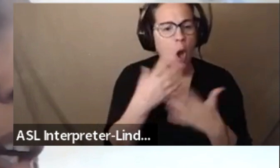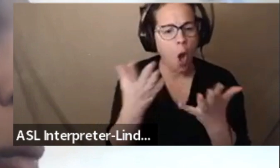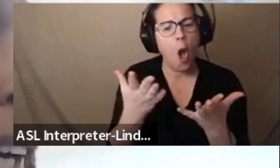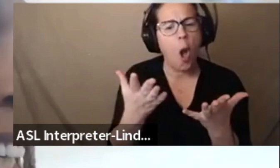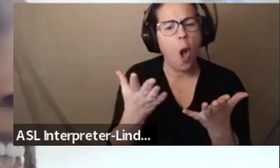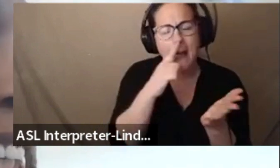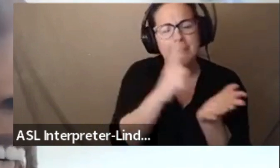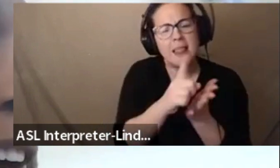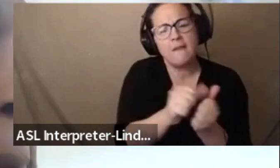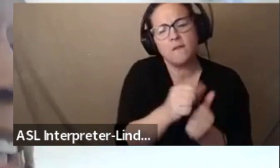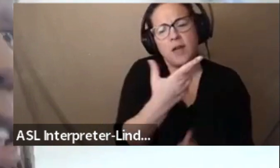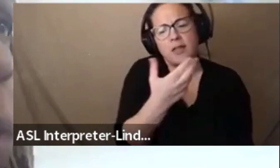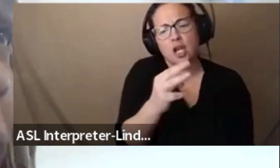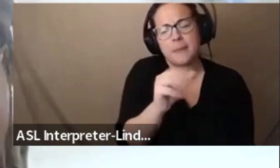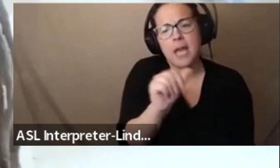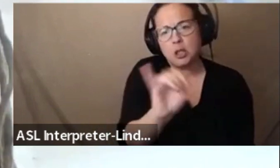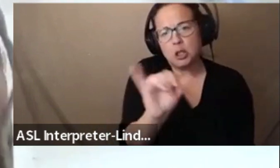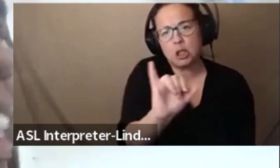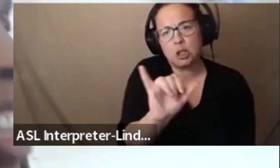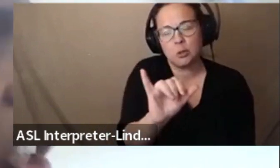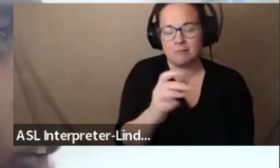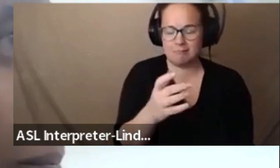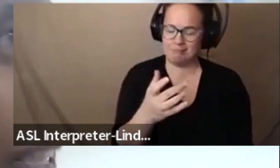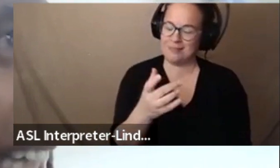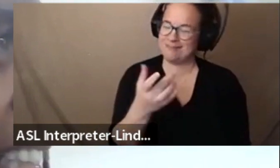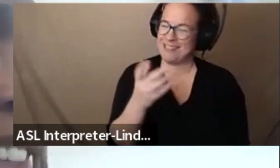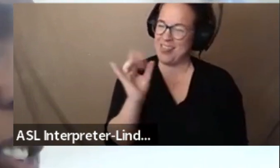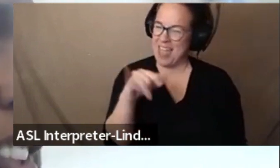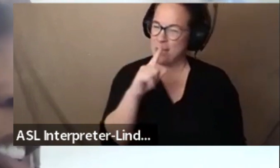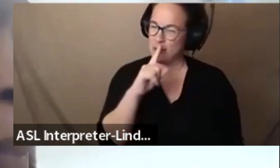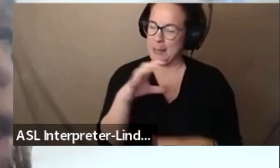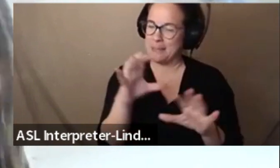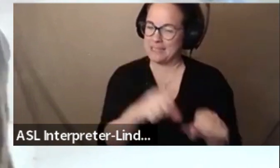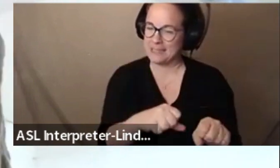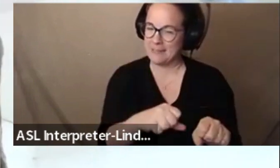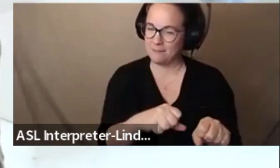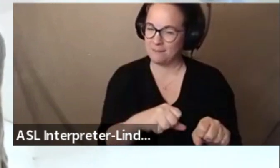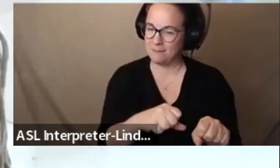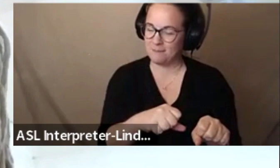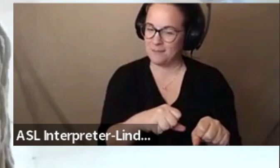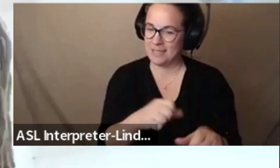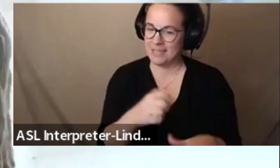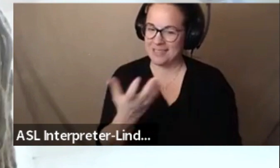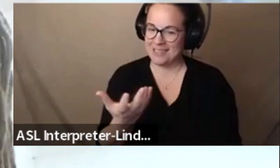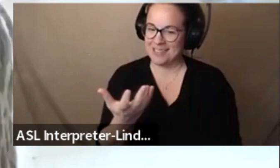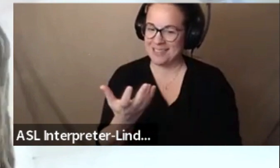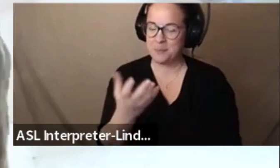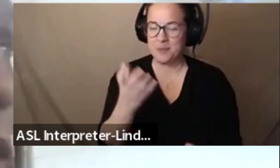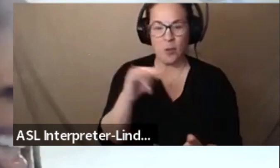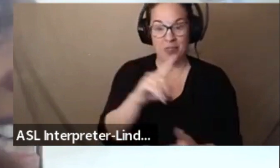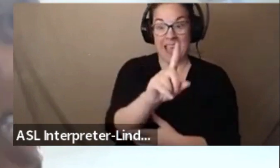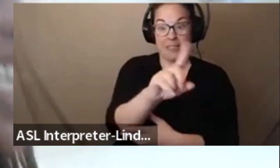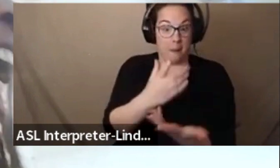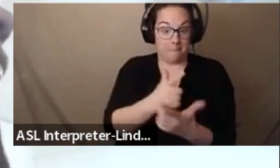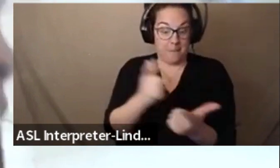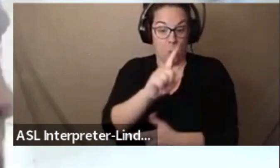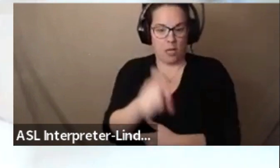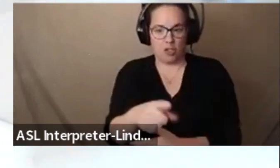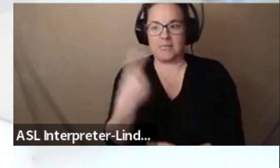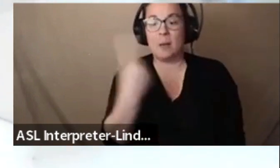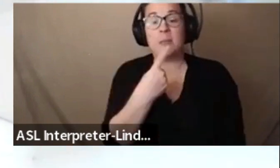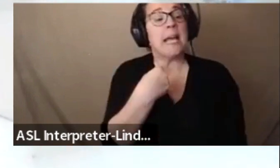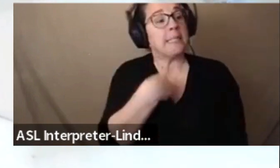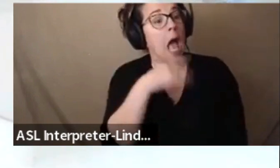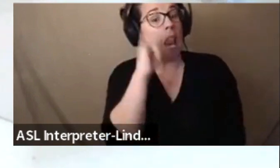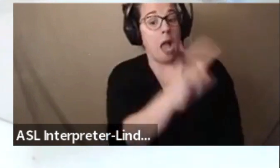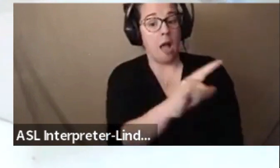love with Hermia as well, but is he just trying to possess her? If someone's not in love with you and you insist on them marrying you, is that love?